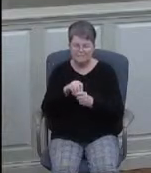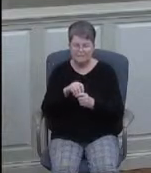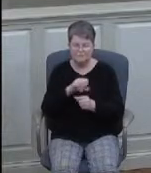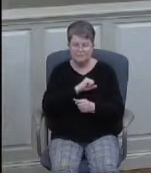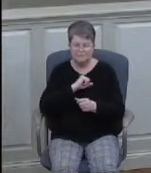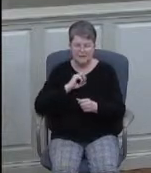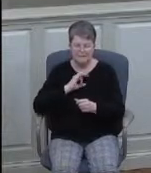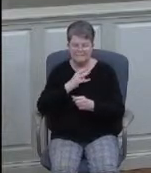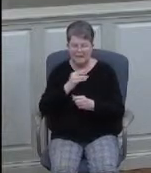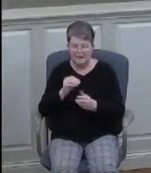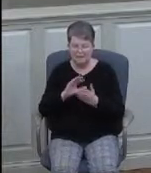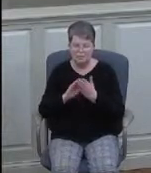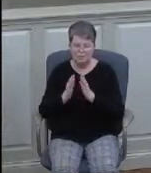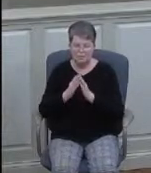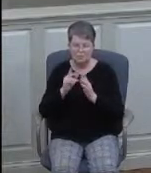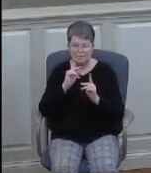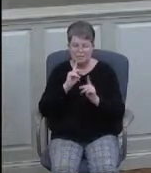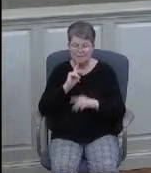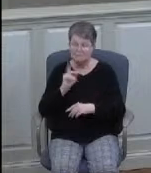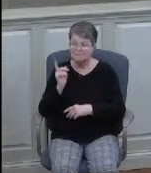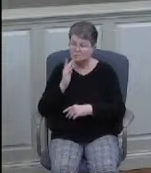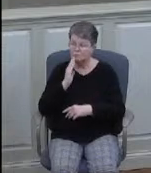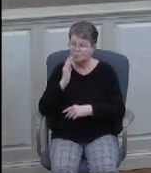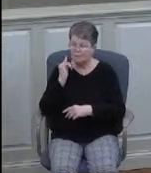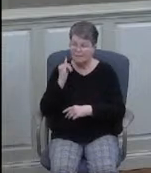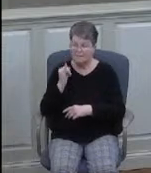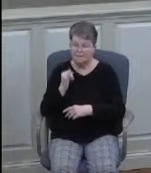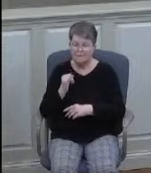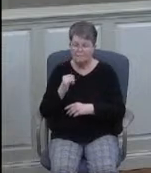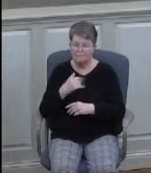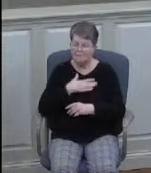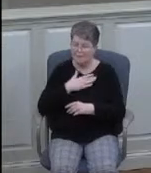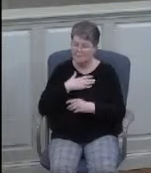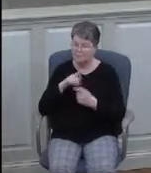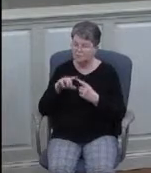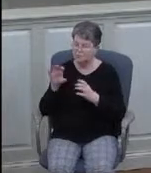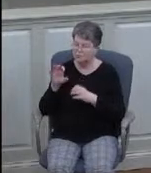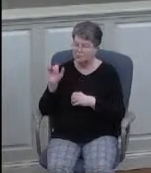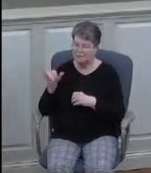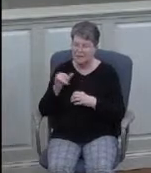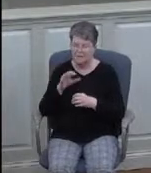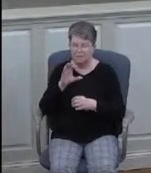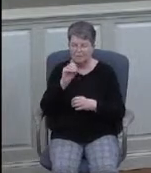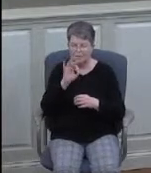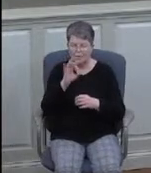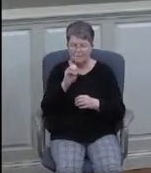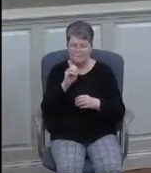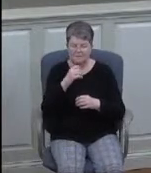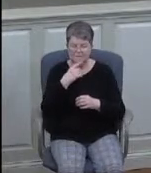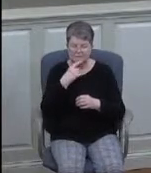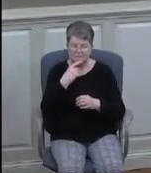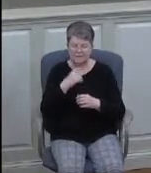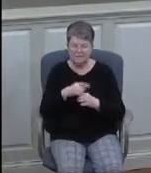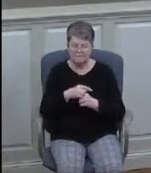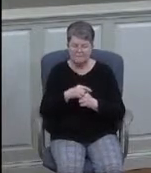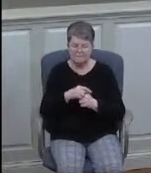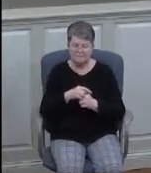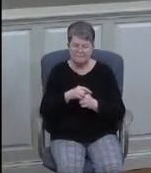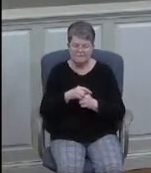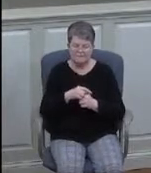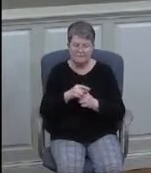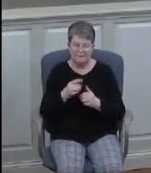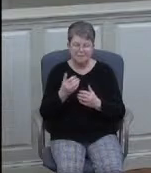folks. That's a good idea. We could, we'd be happy to do that. That's a good approach. They got a lot of time.